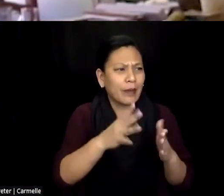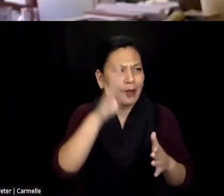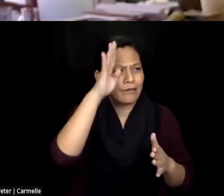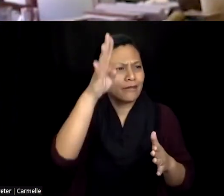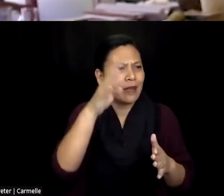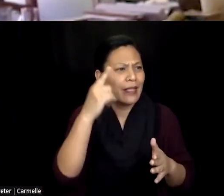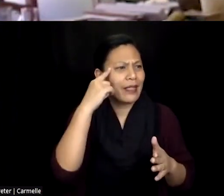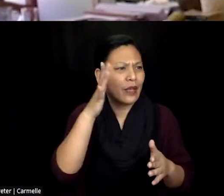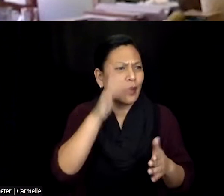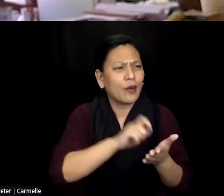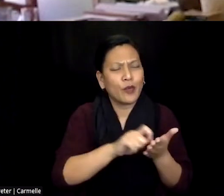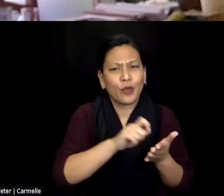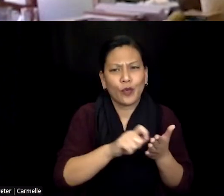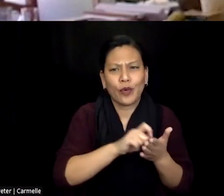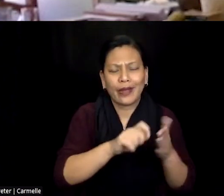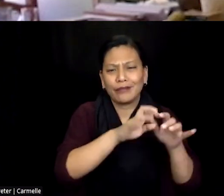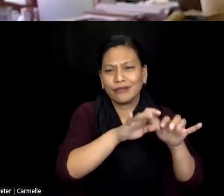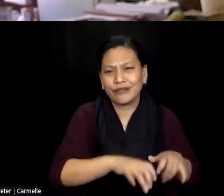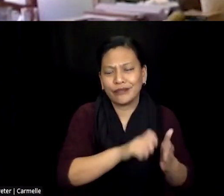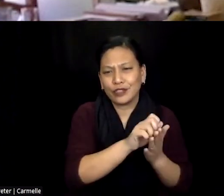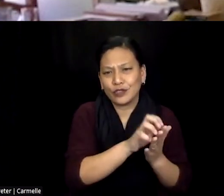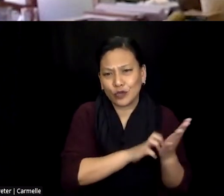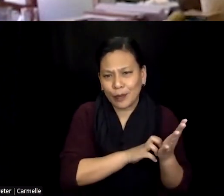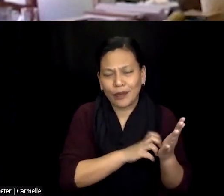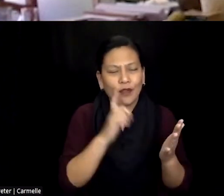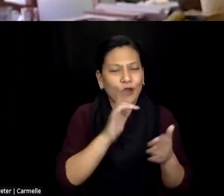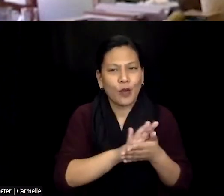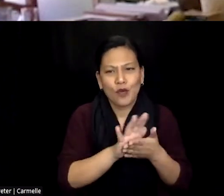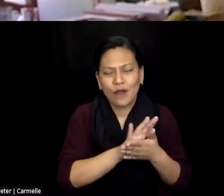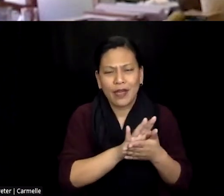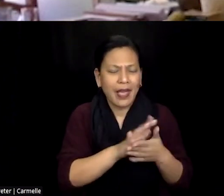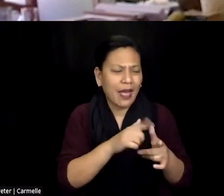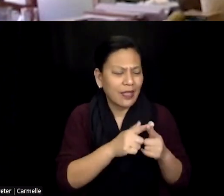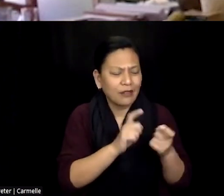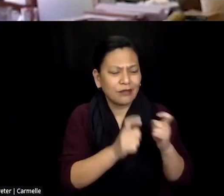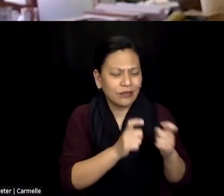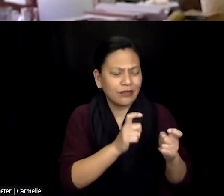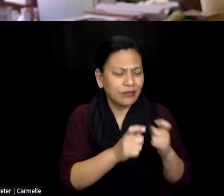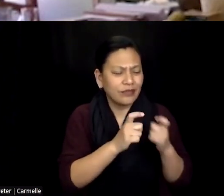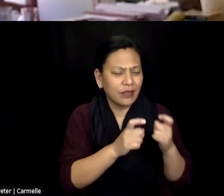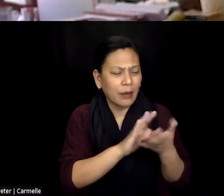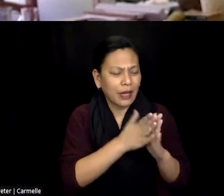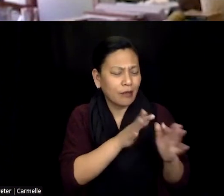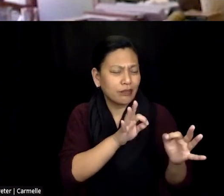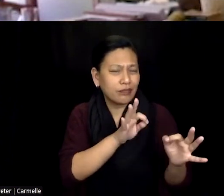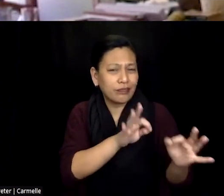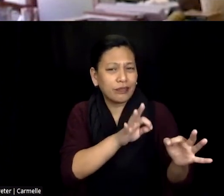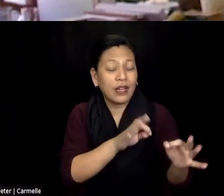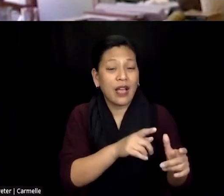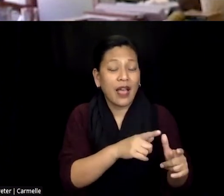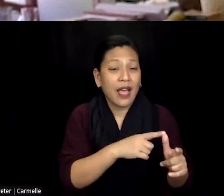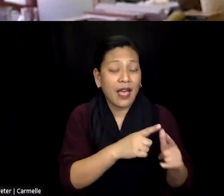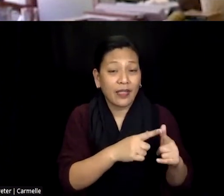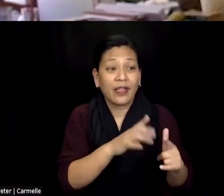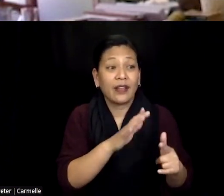screenplay and they're going to spend a whole bunch of time making it better and making it perfect and making it perfect. And they keep making it more perfect. And then by the